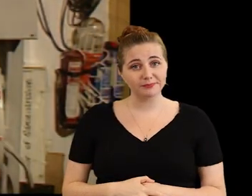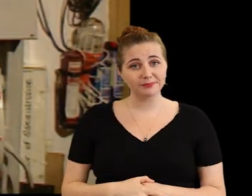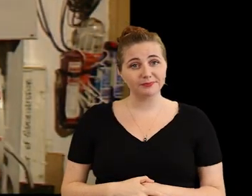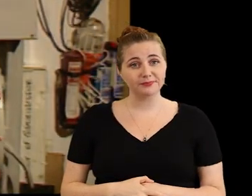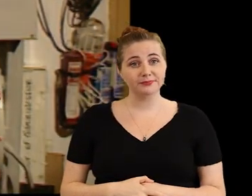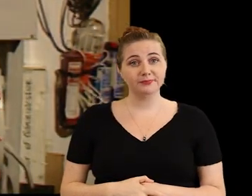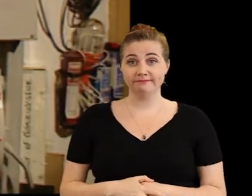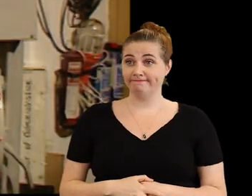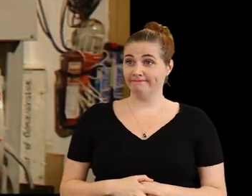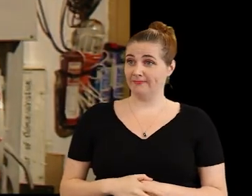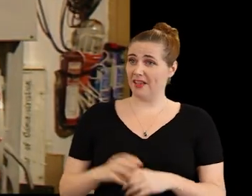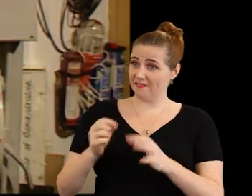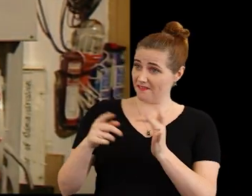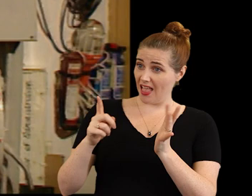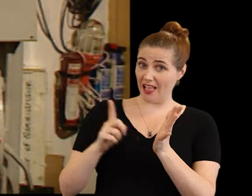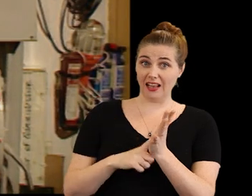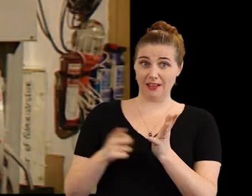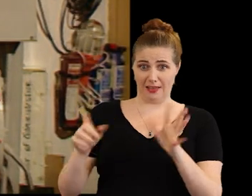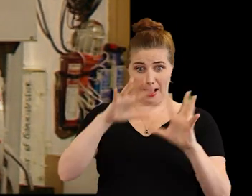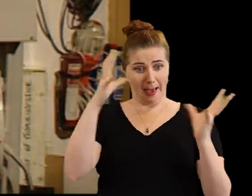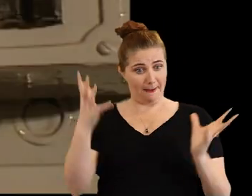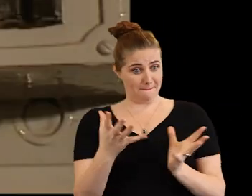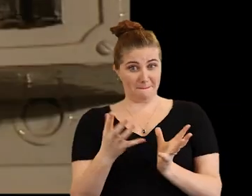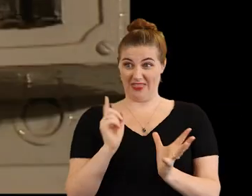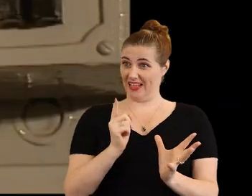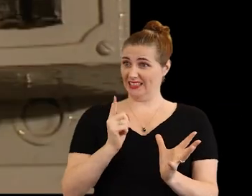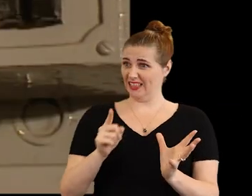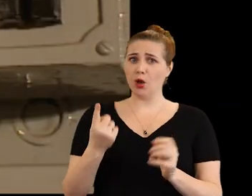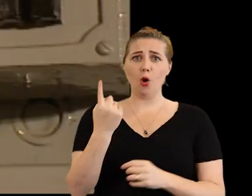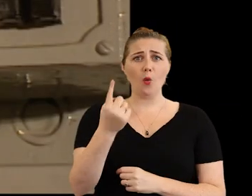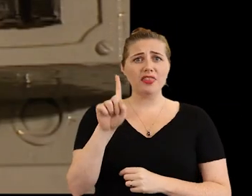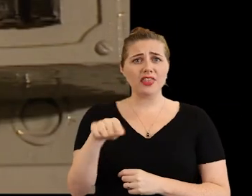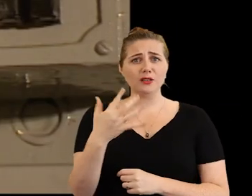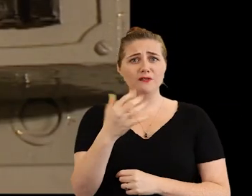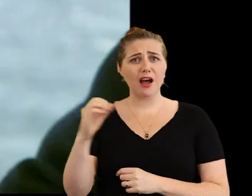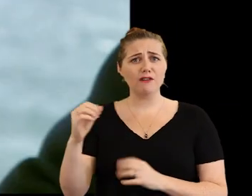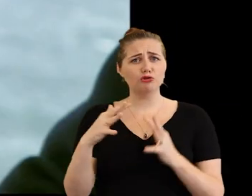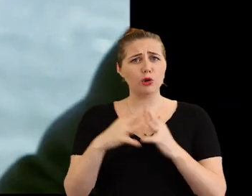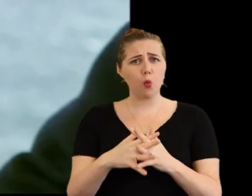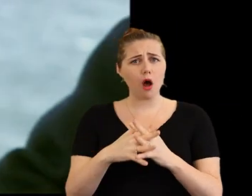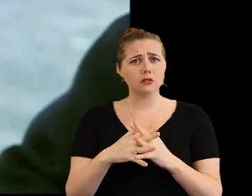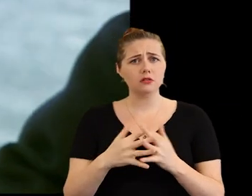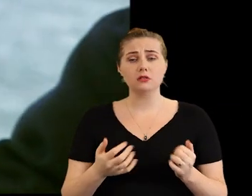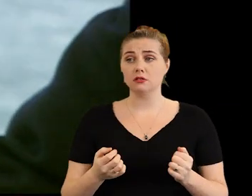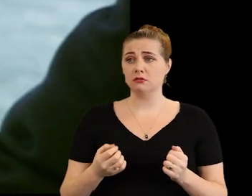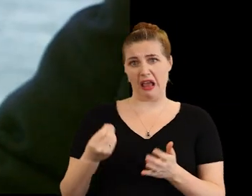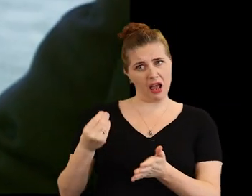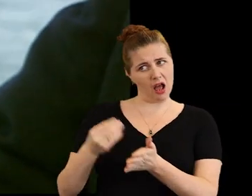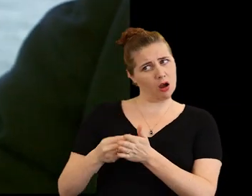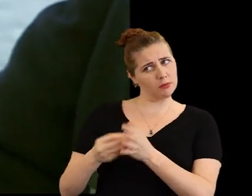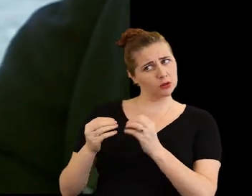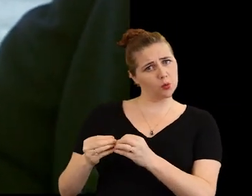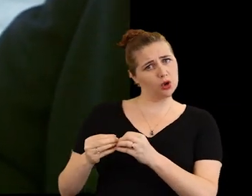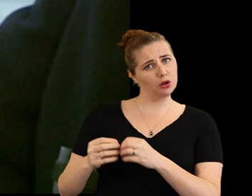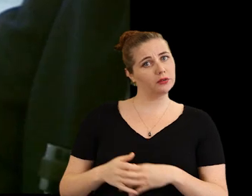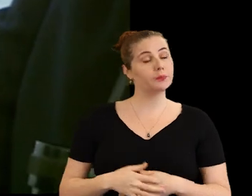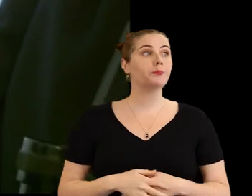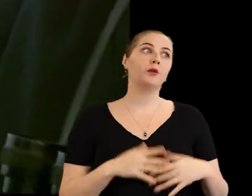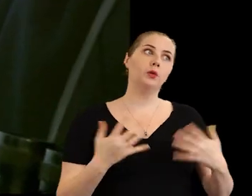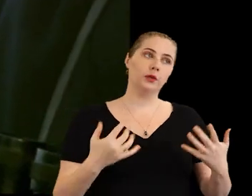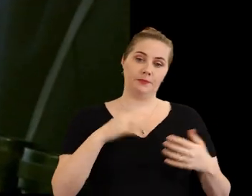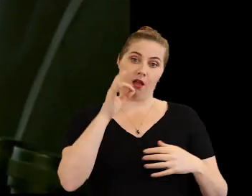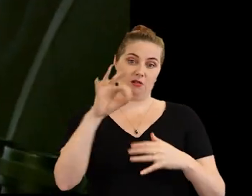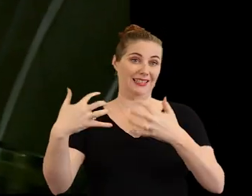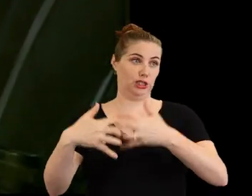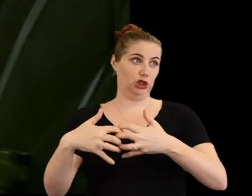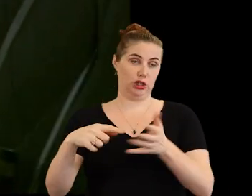job taken over by the technology of the 1990s. Phil, that's what it's all about, the lamp. That's 1,500 watts, but